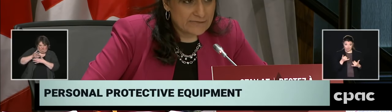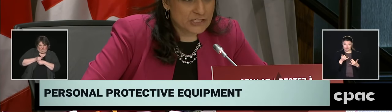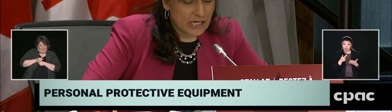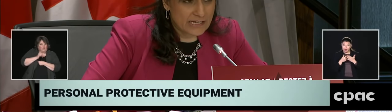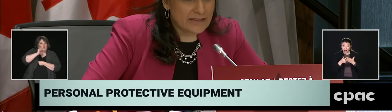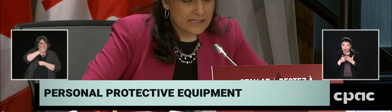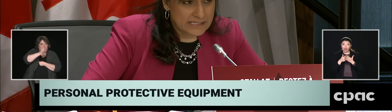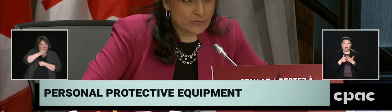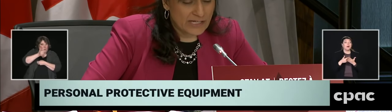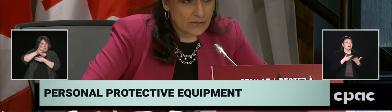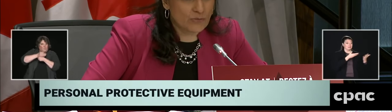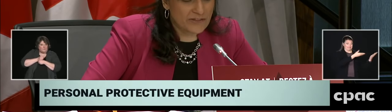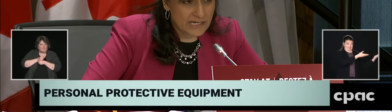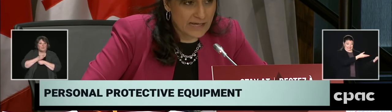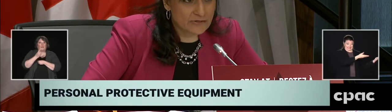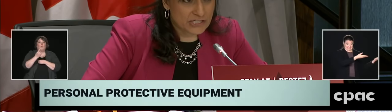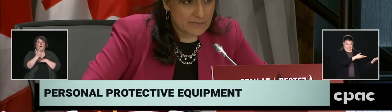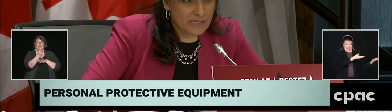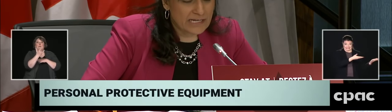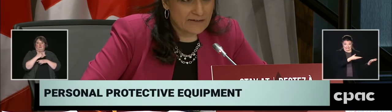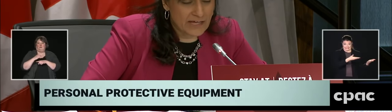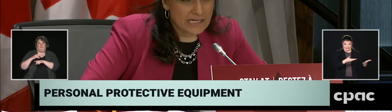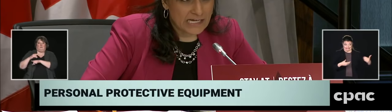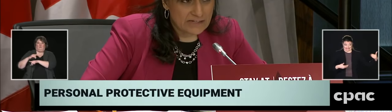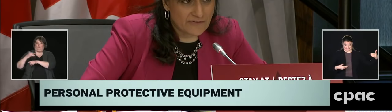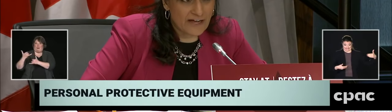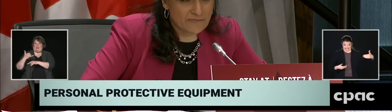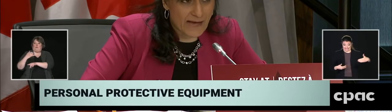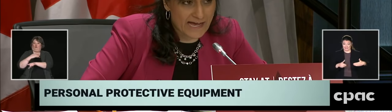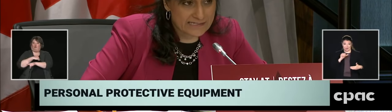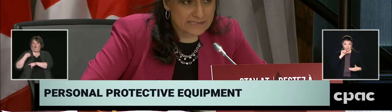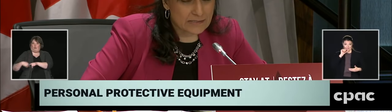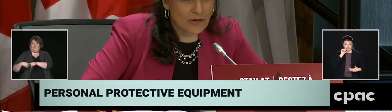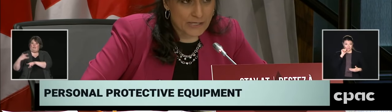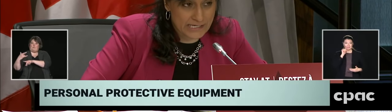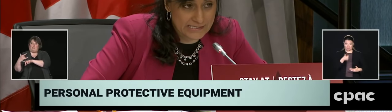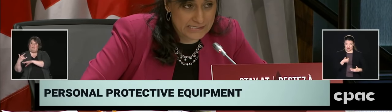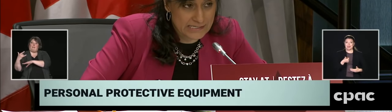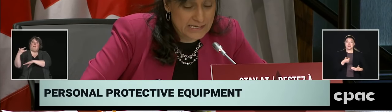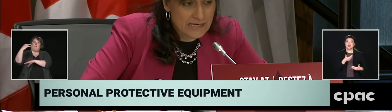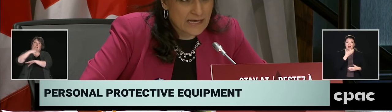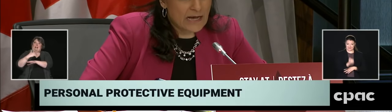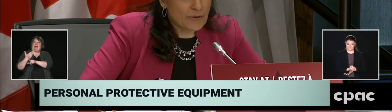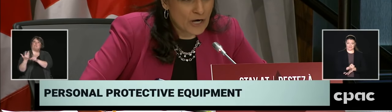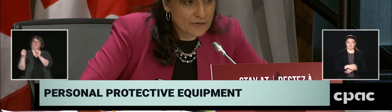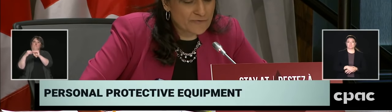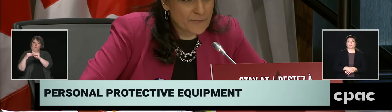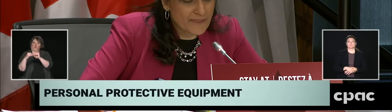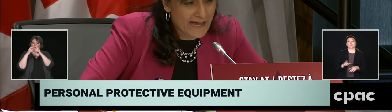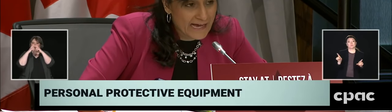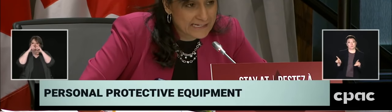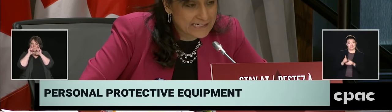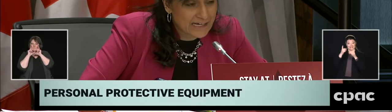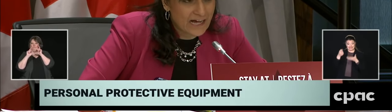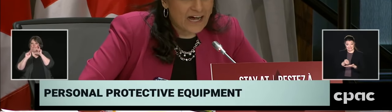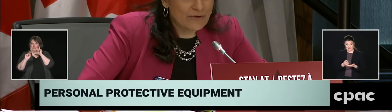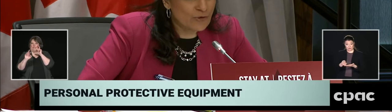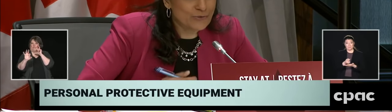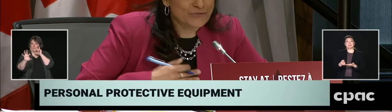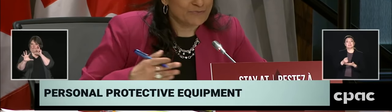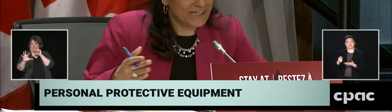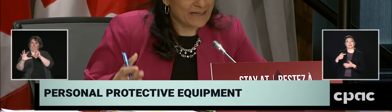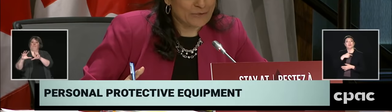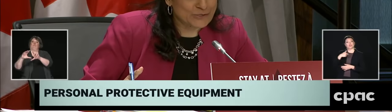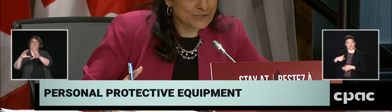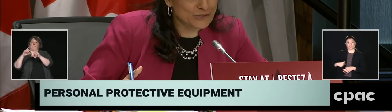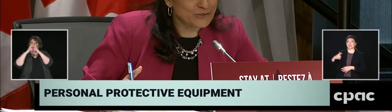to leave China this week with another shipment of N95 masks on it. Apart from that, I